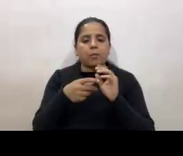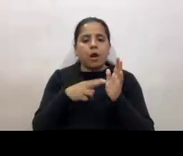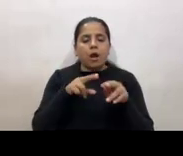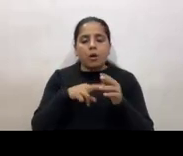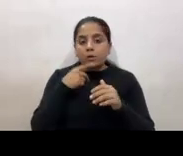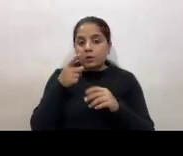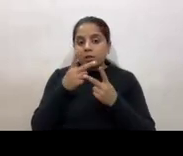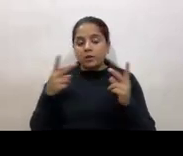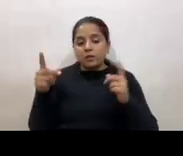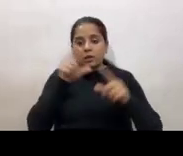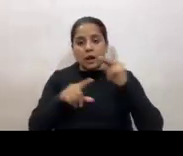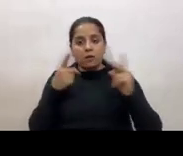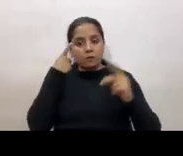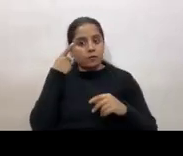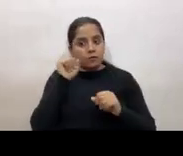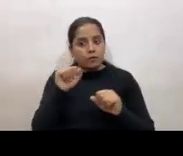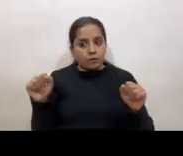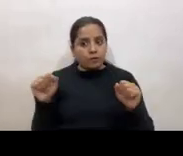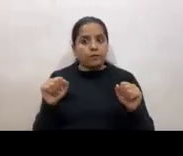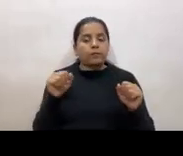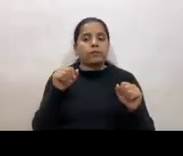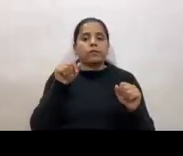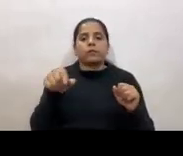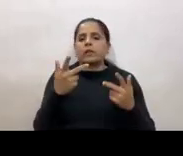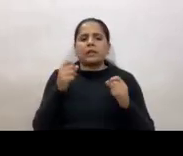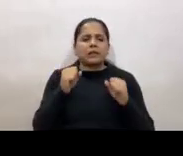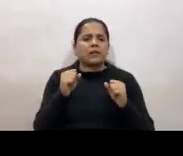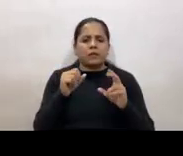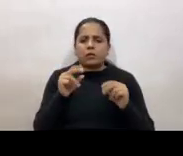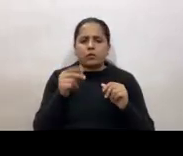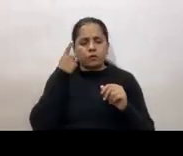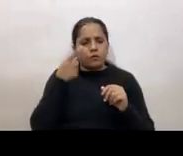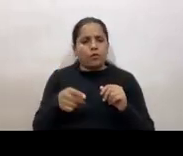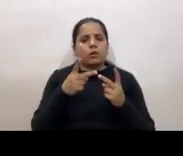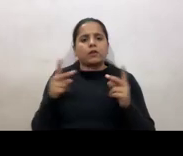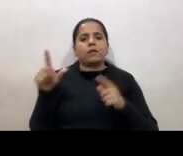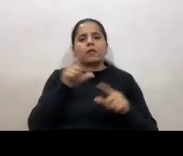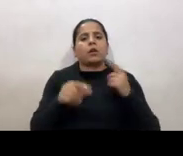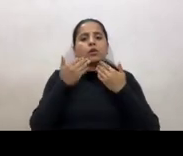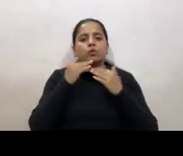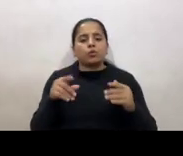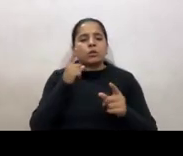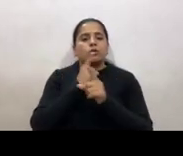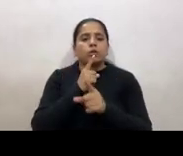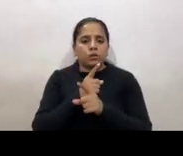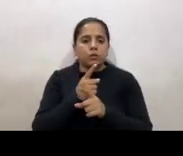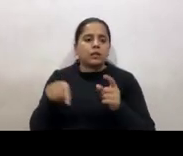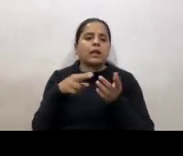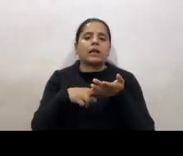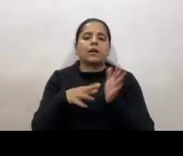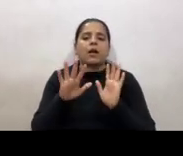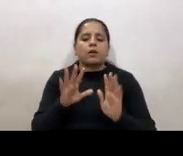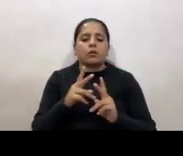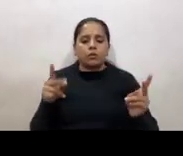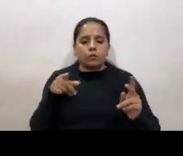for multilingual students, this isn't difficult at all. For multilingual students and teachers, this comes naturally and